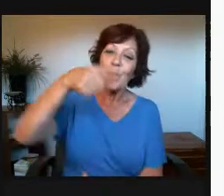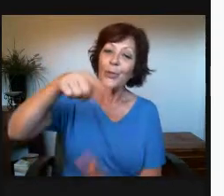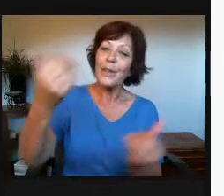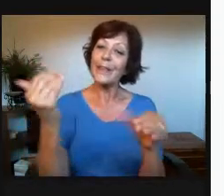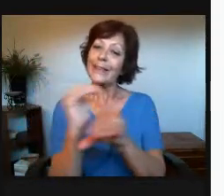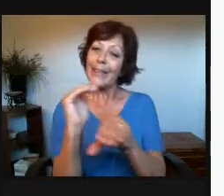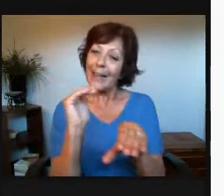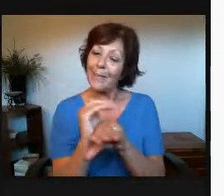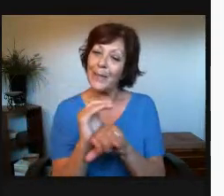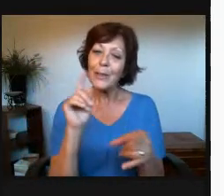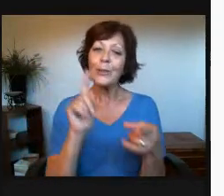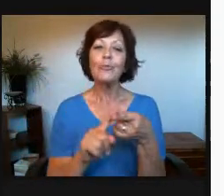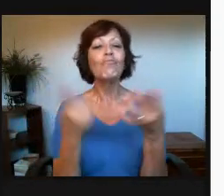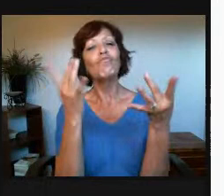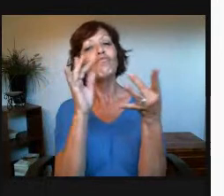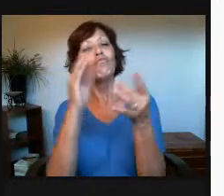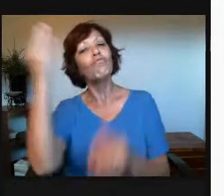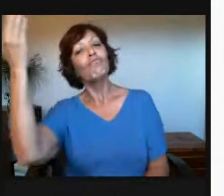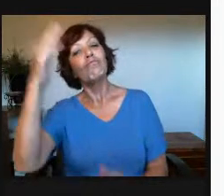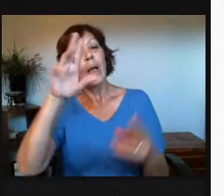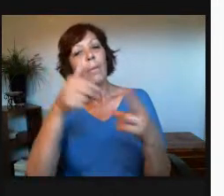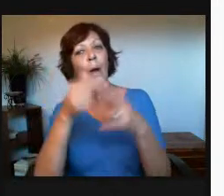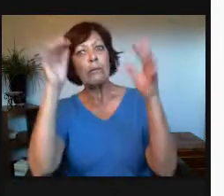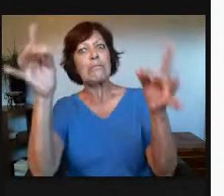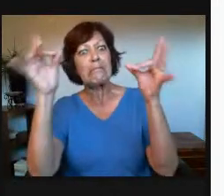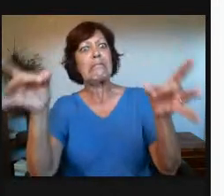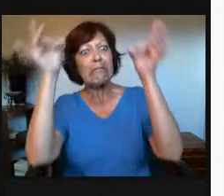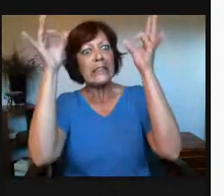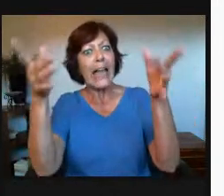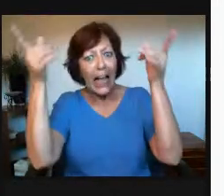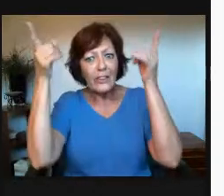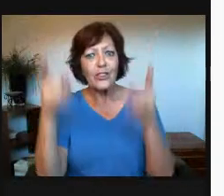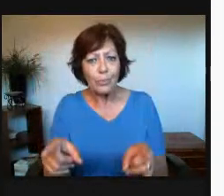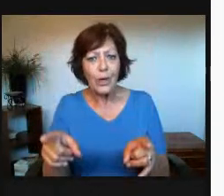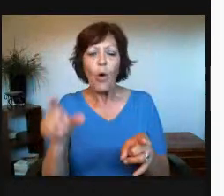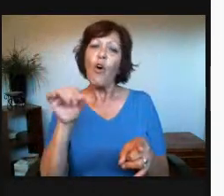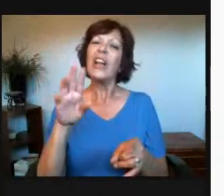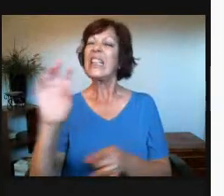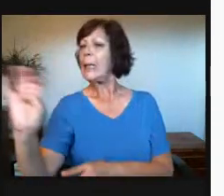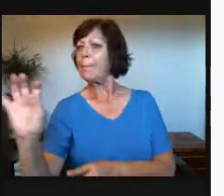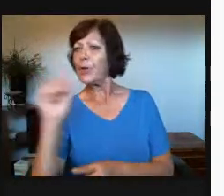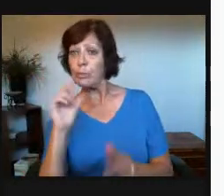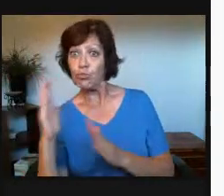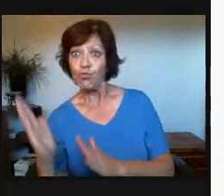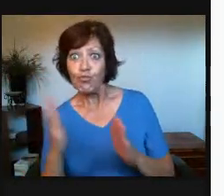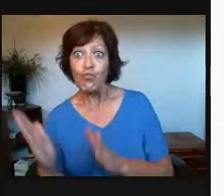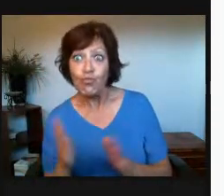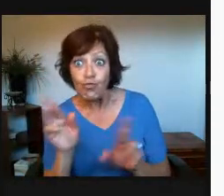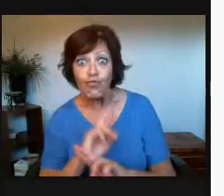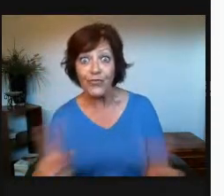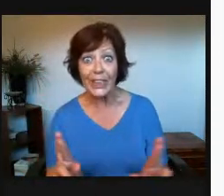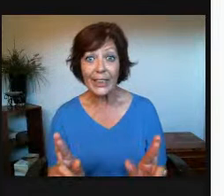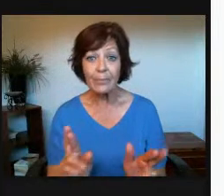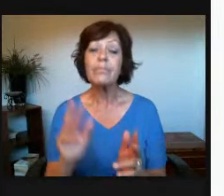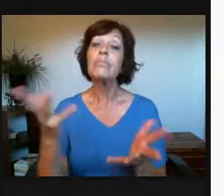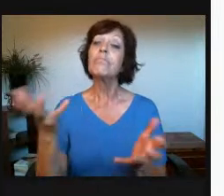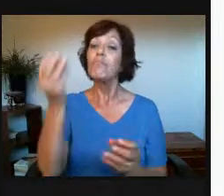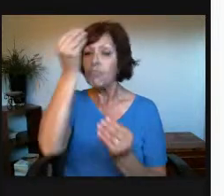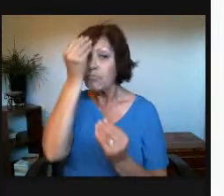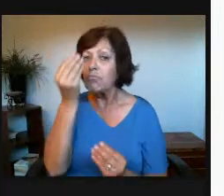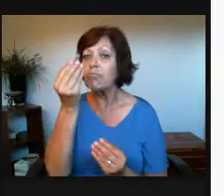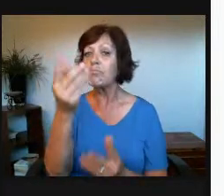evening to talk about disaster preparedness or emergency preparedness. We would like to note